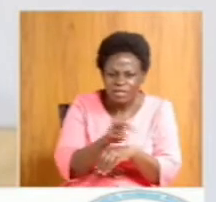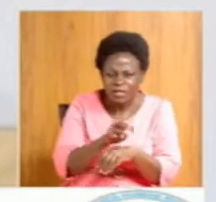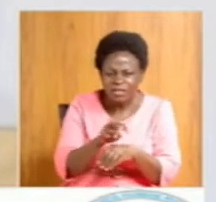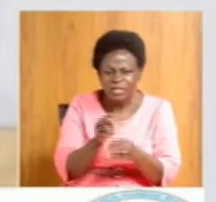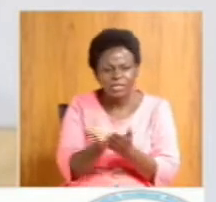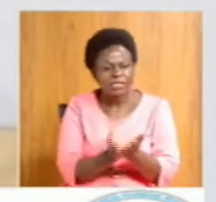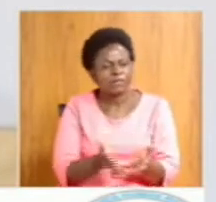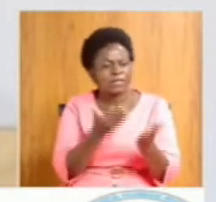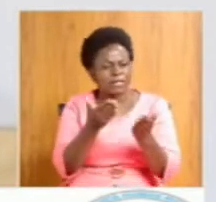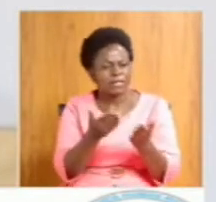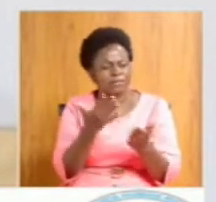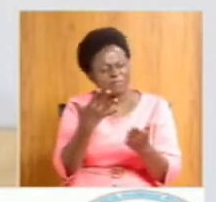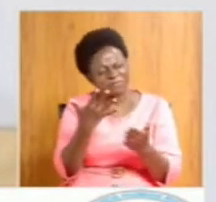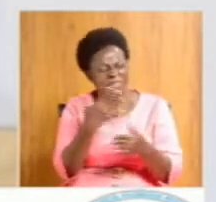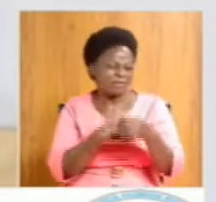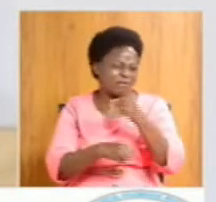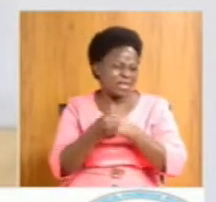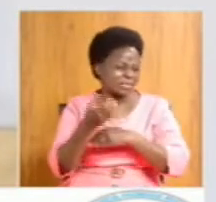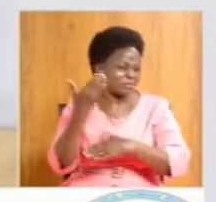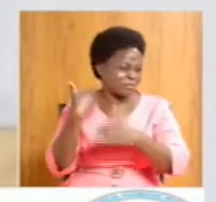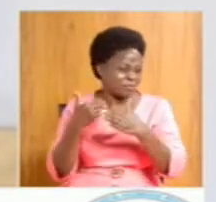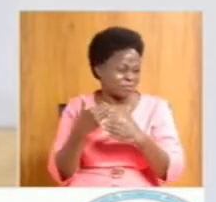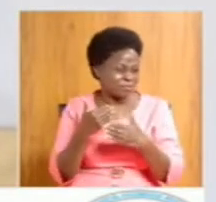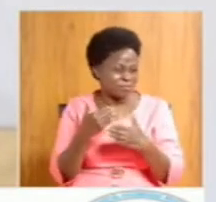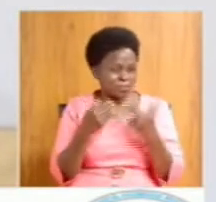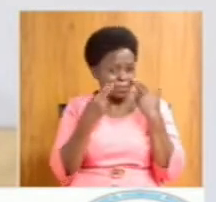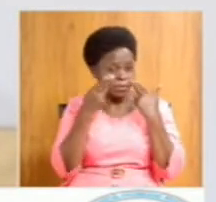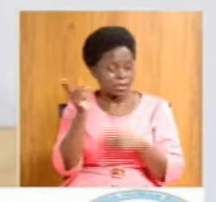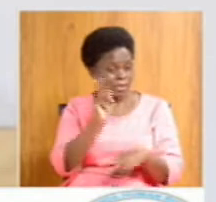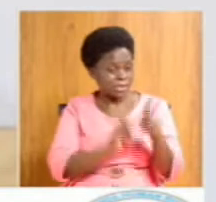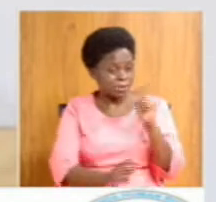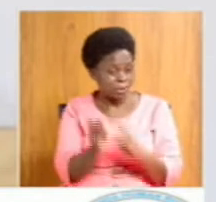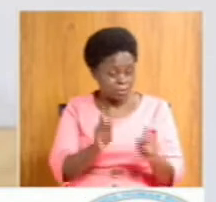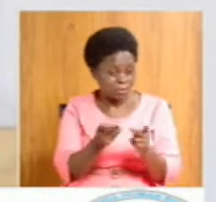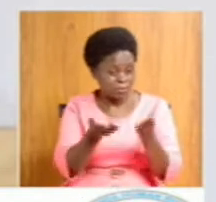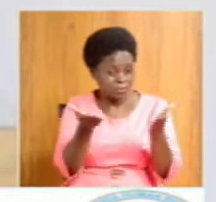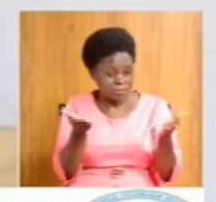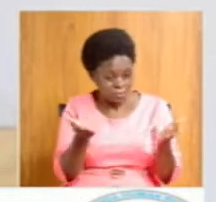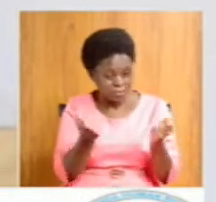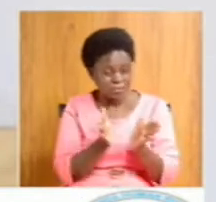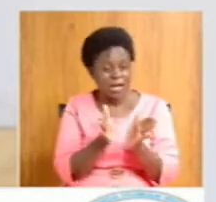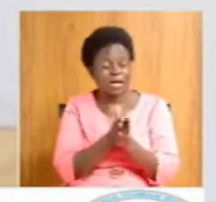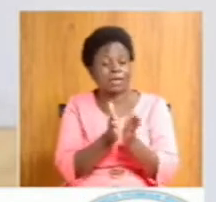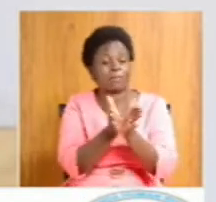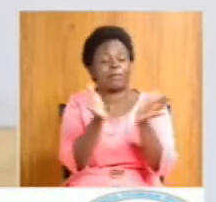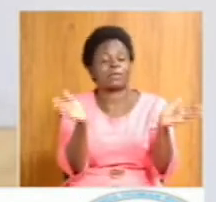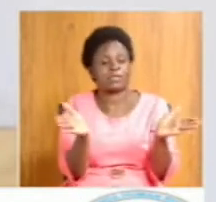for the past five, 15 years, we see citizens literally as the public.